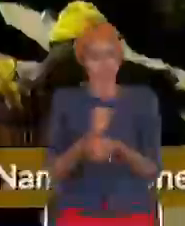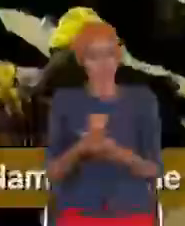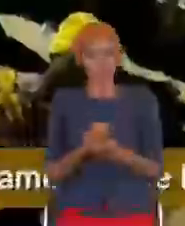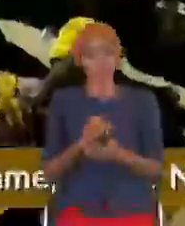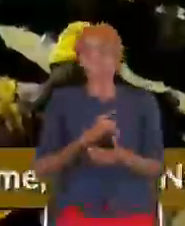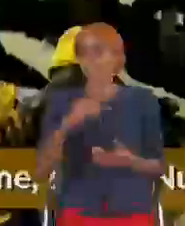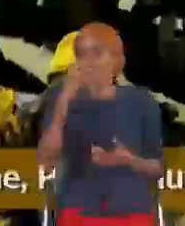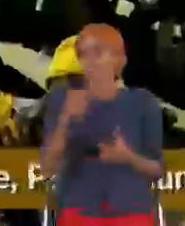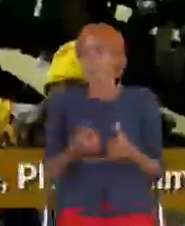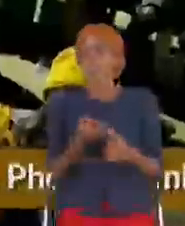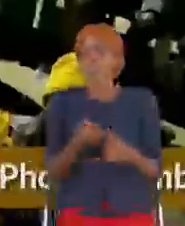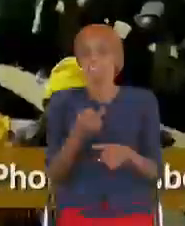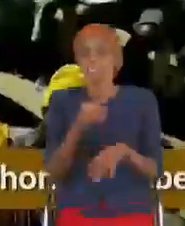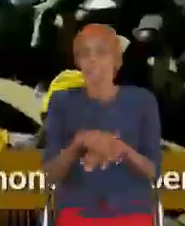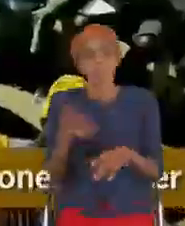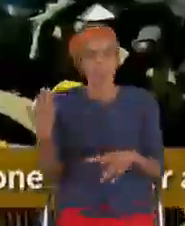the first night was great.